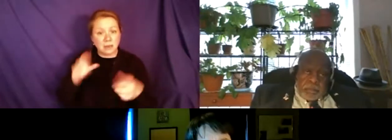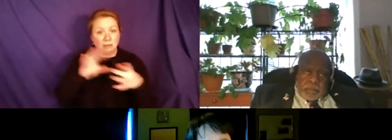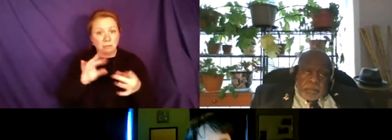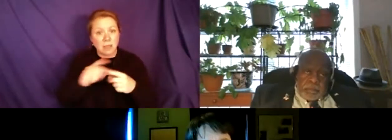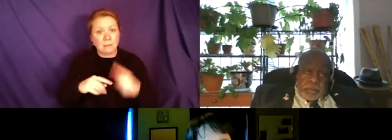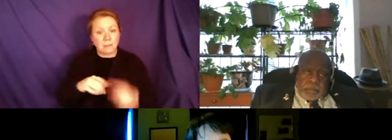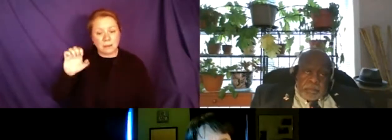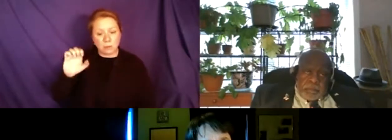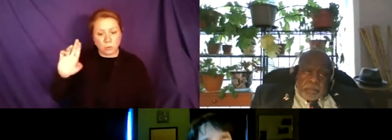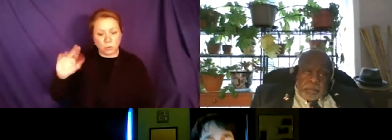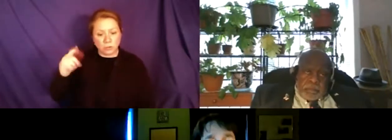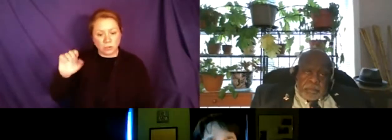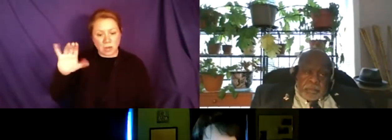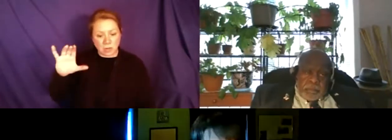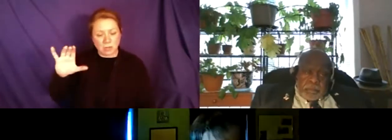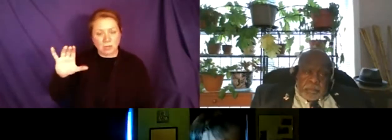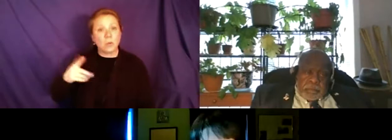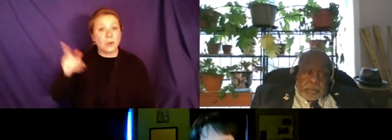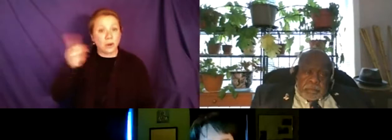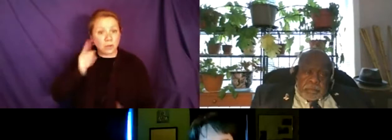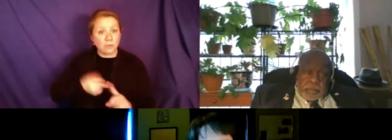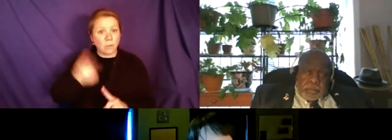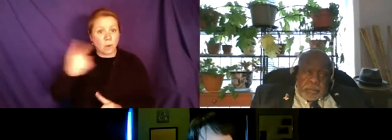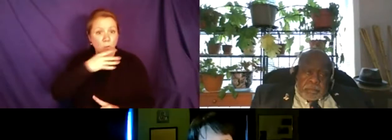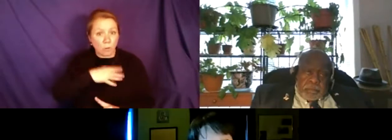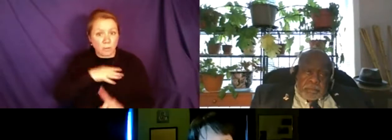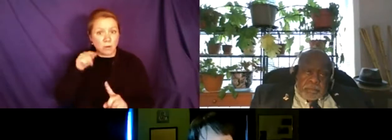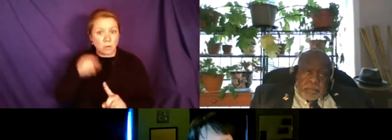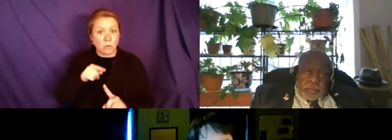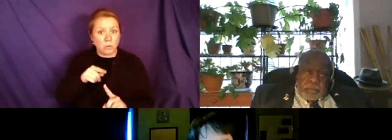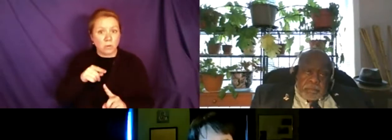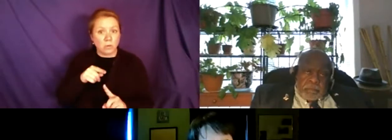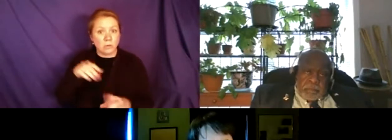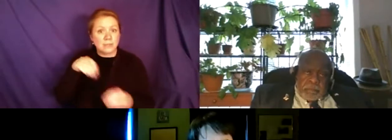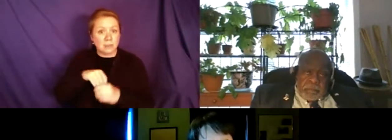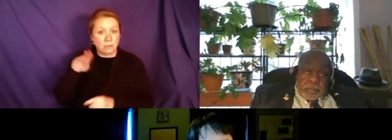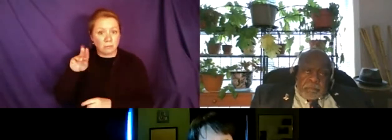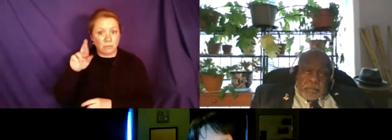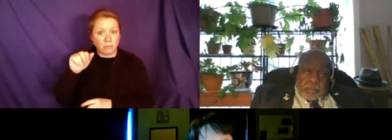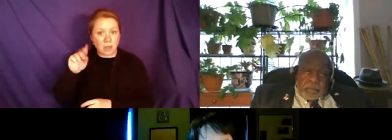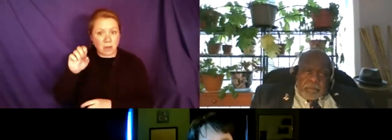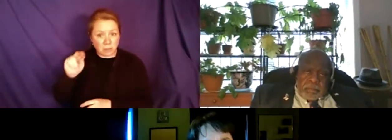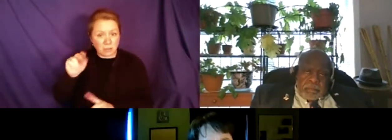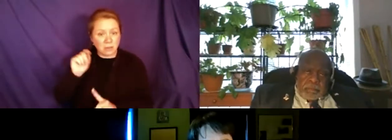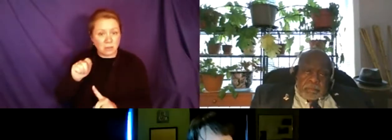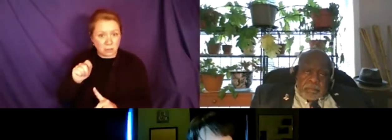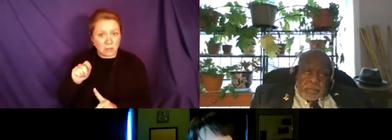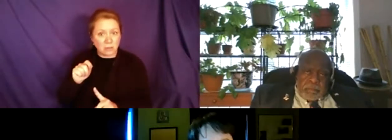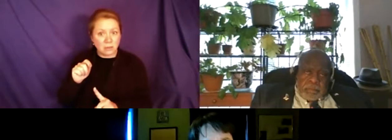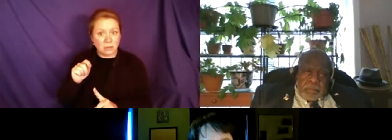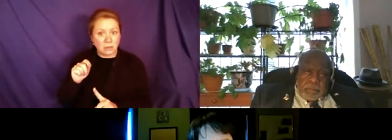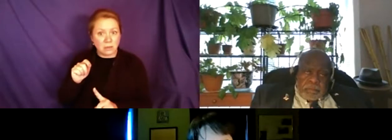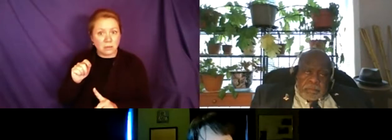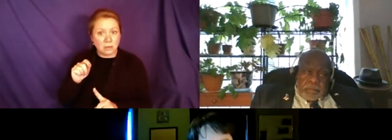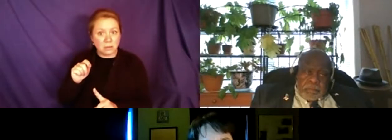eugenics resolution, we did hear from a woman that had been in Brandon, and it